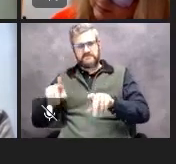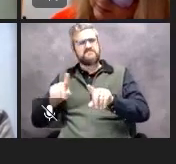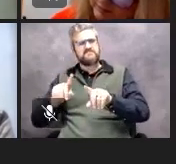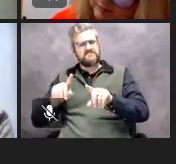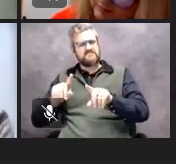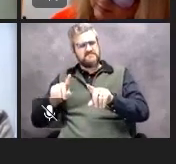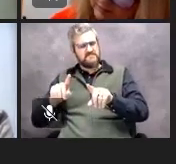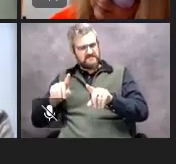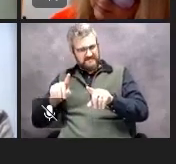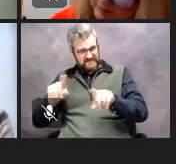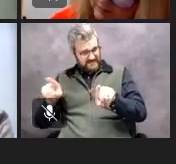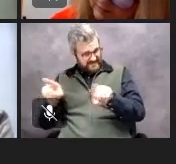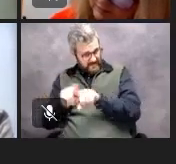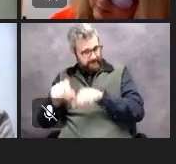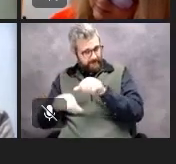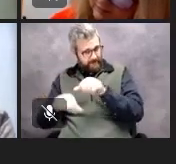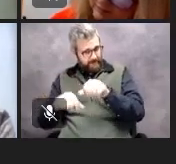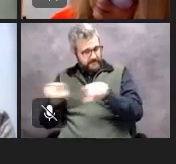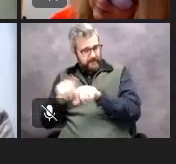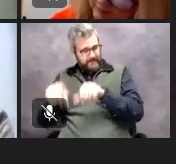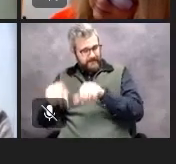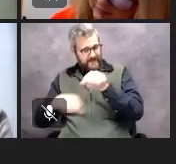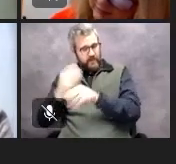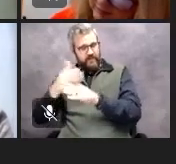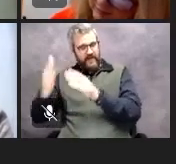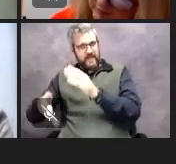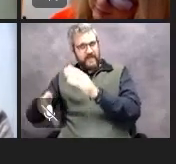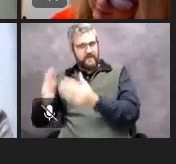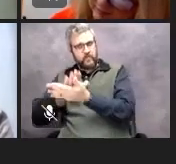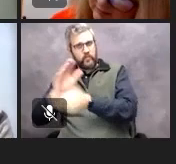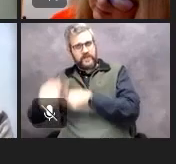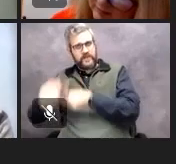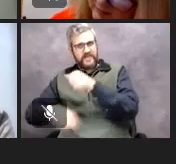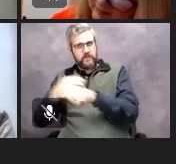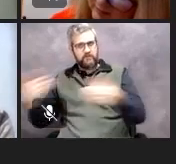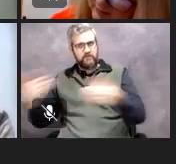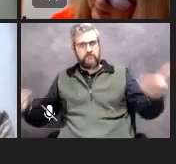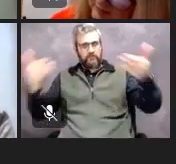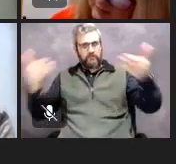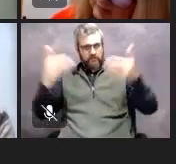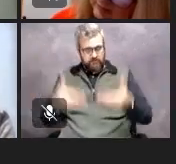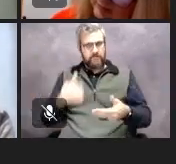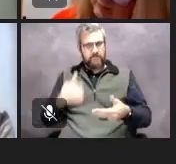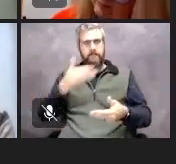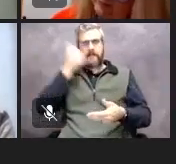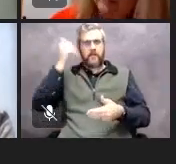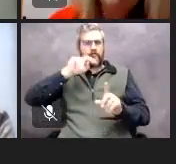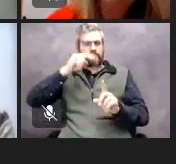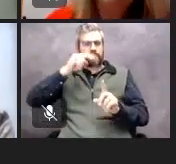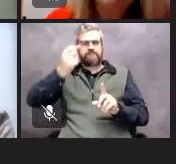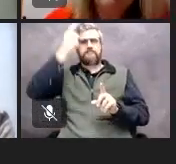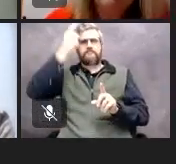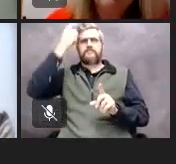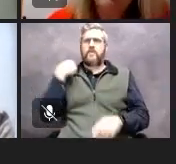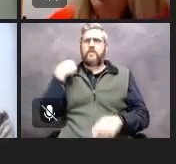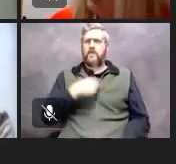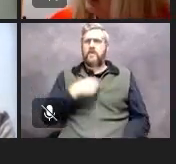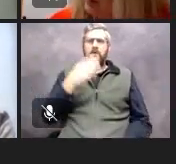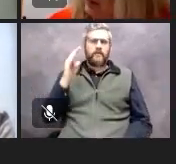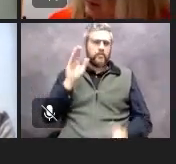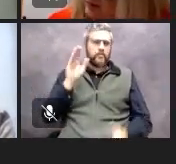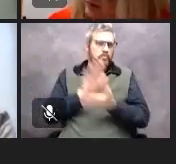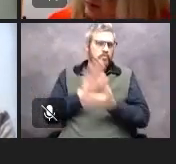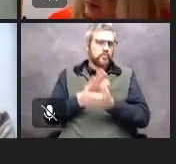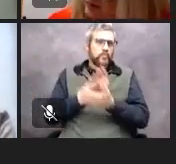that gives my school a better look. I mean, we're a blue school, okay? We blew it out of the water.